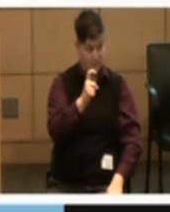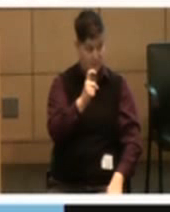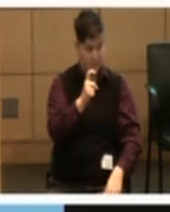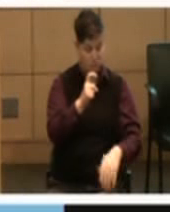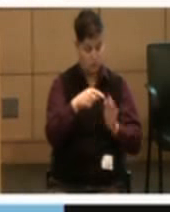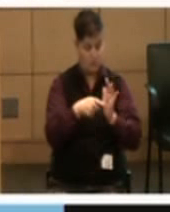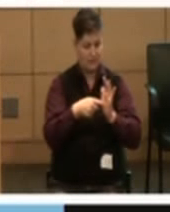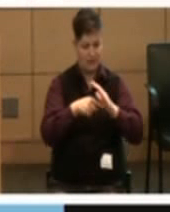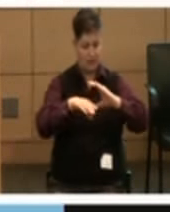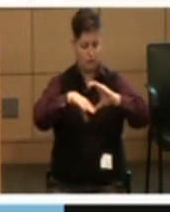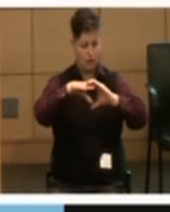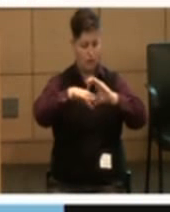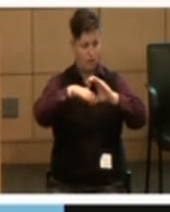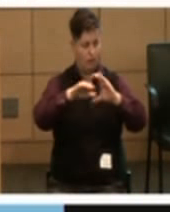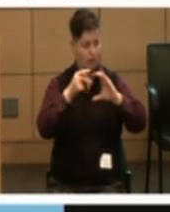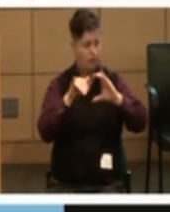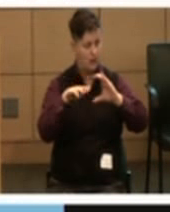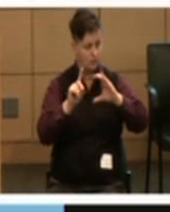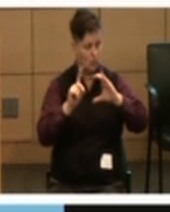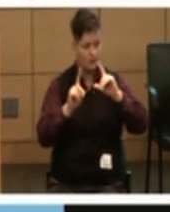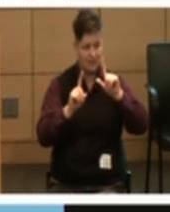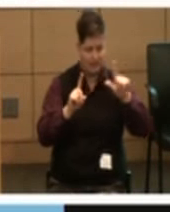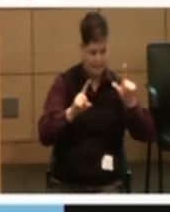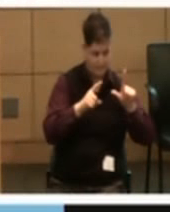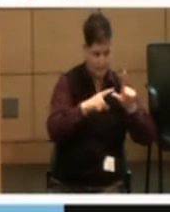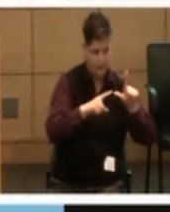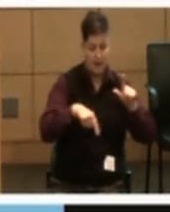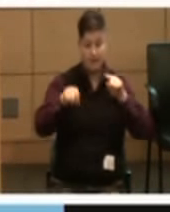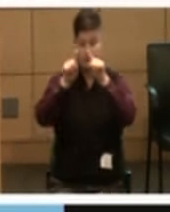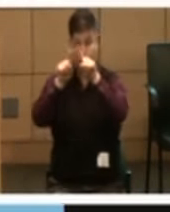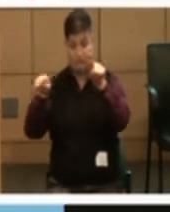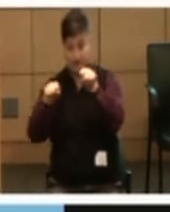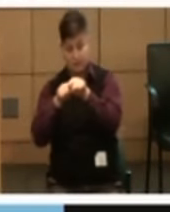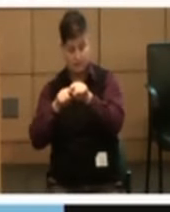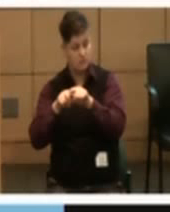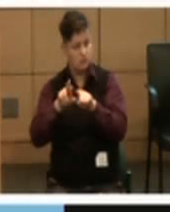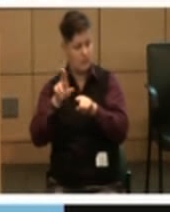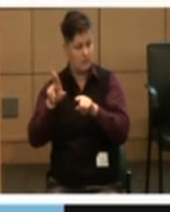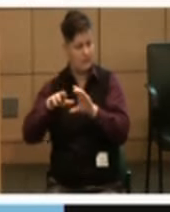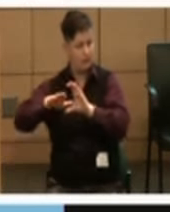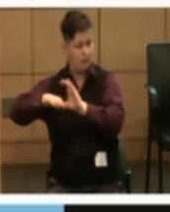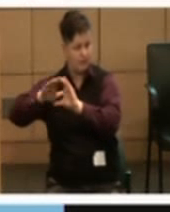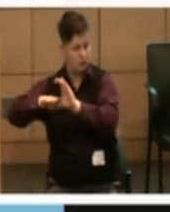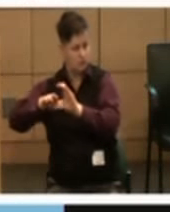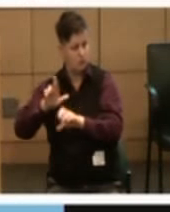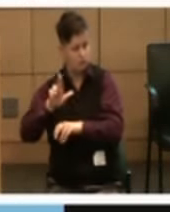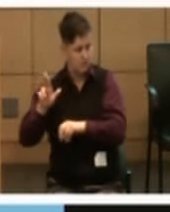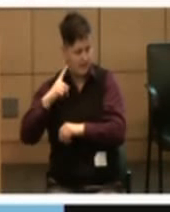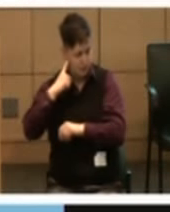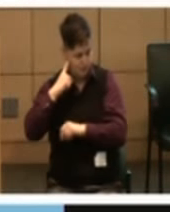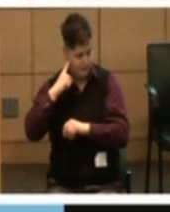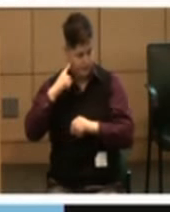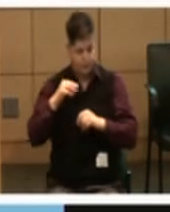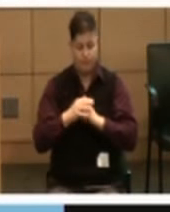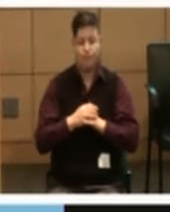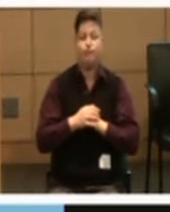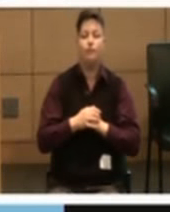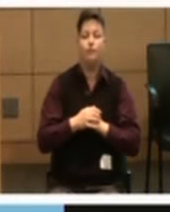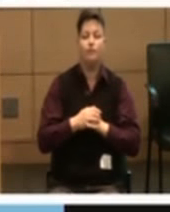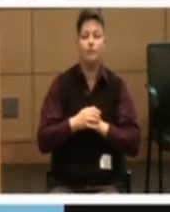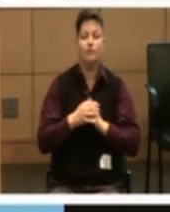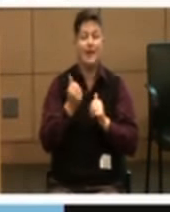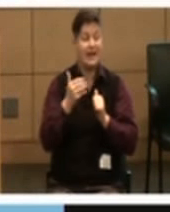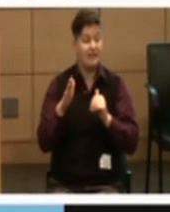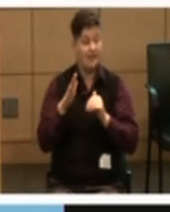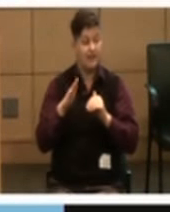or thresholds in the left ear. And then we have these triangles to represent the thresholds in the right ear. Anything that falls